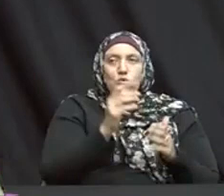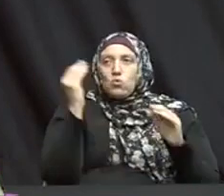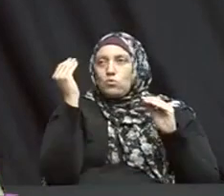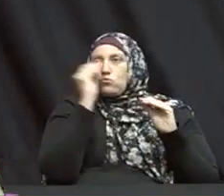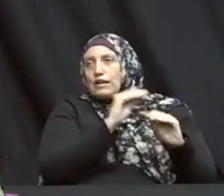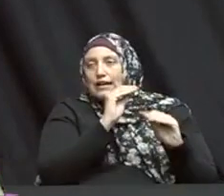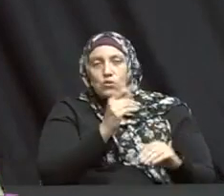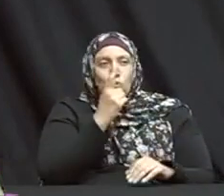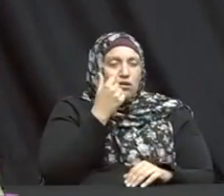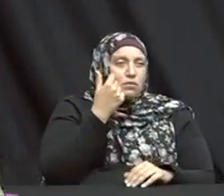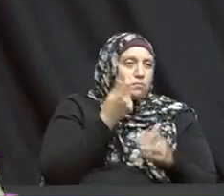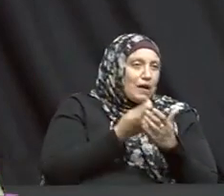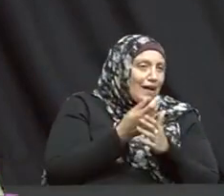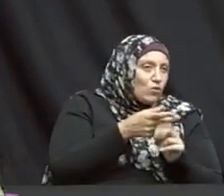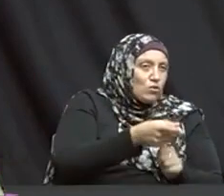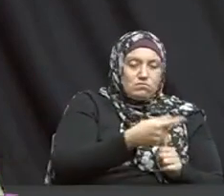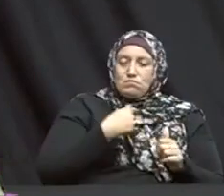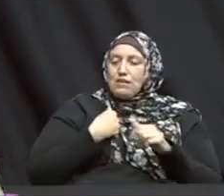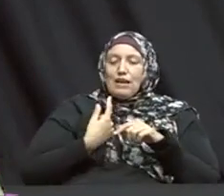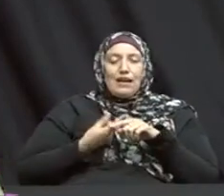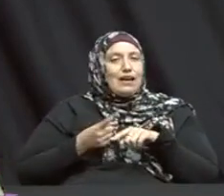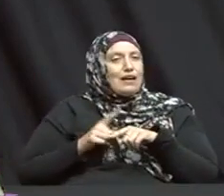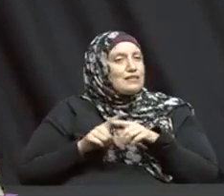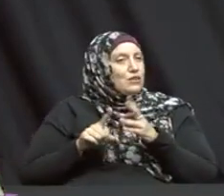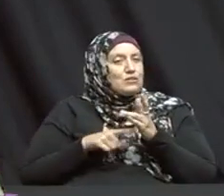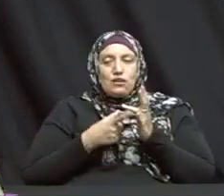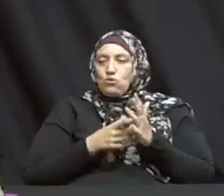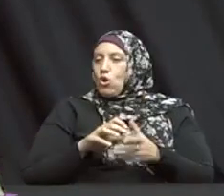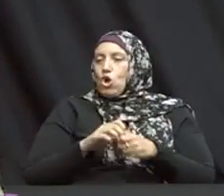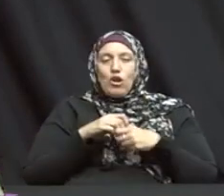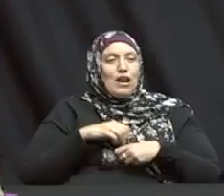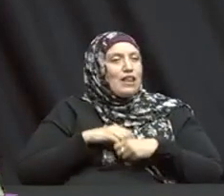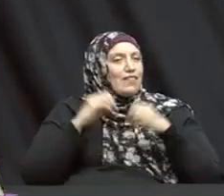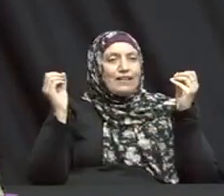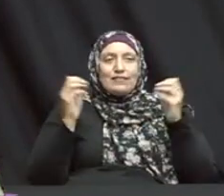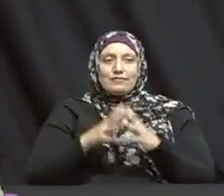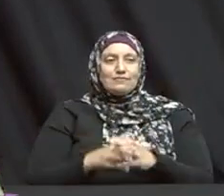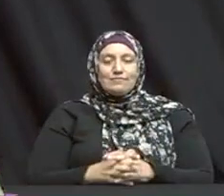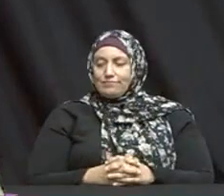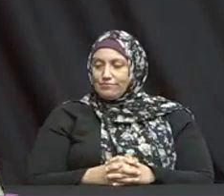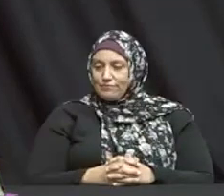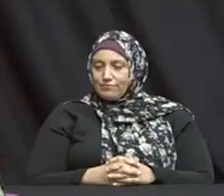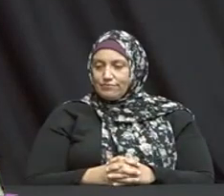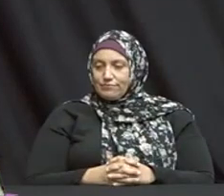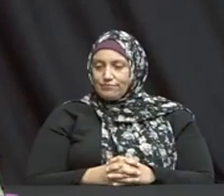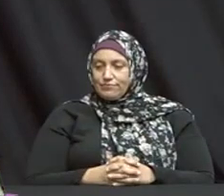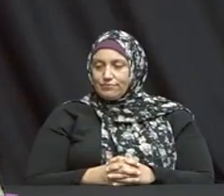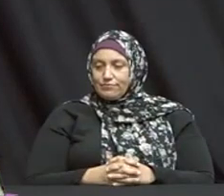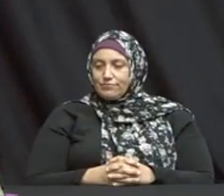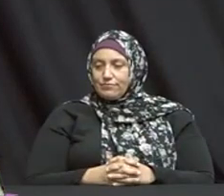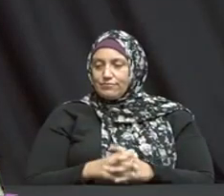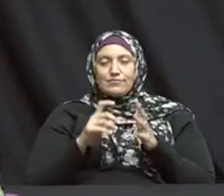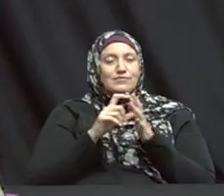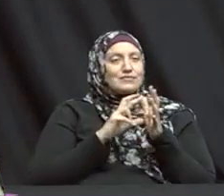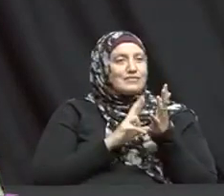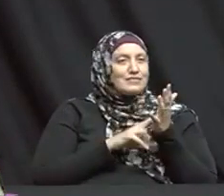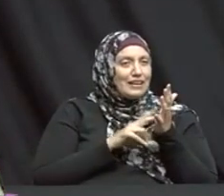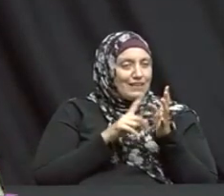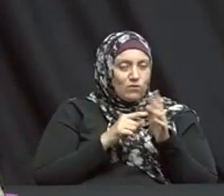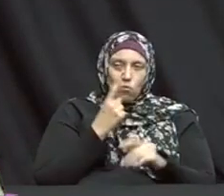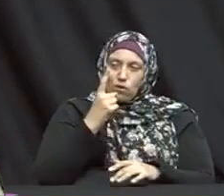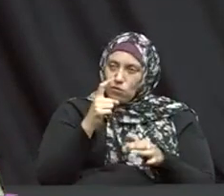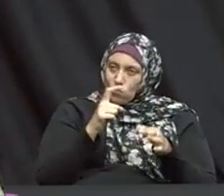it's not the executor's income. It's not the executor's asset. Hassan. Sheikh, I do have a quick question about executors, if you don't mind. I notice in